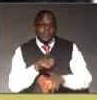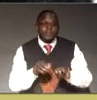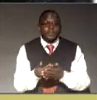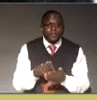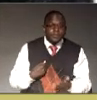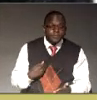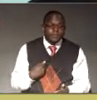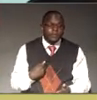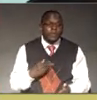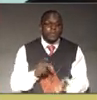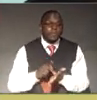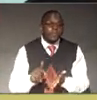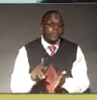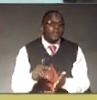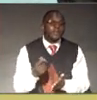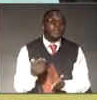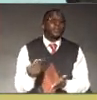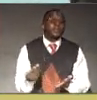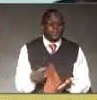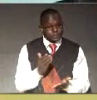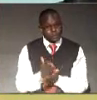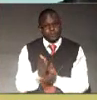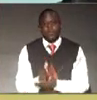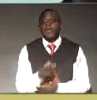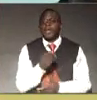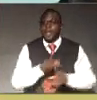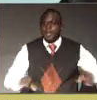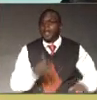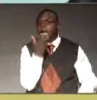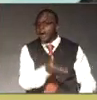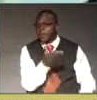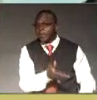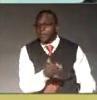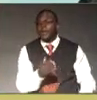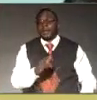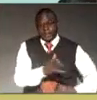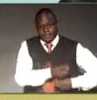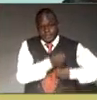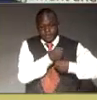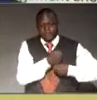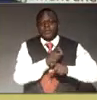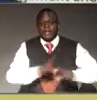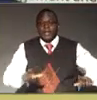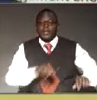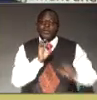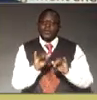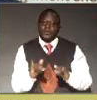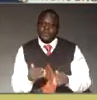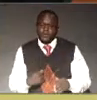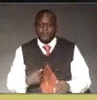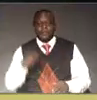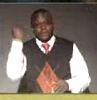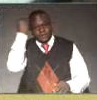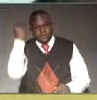its alleged purchase. The fact that it exists, I trusted that it existed from the land office. Commissioner George Wagonza